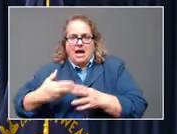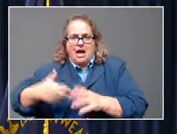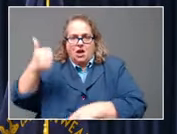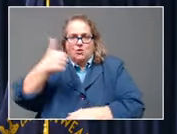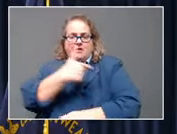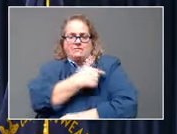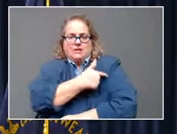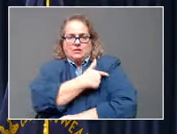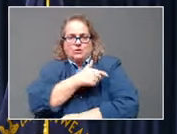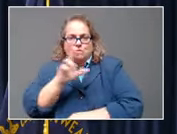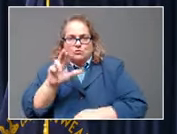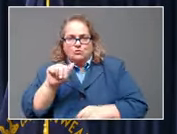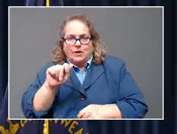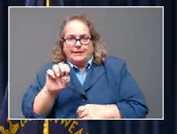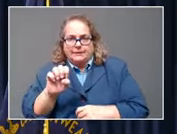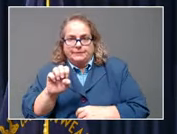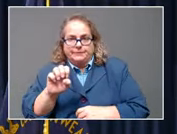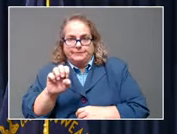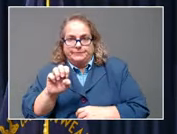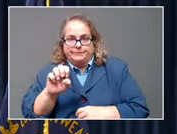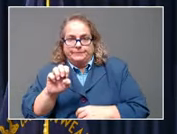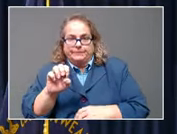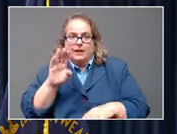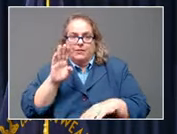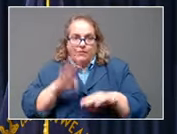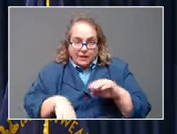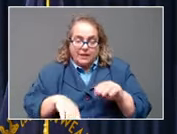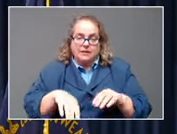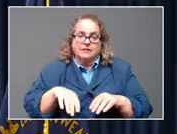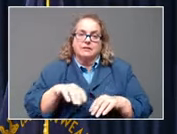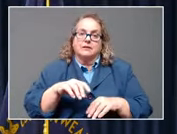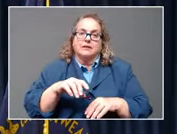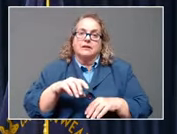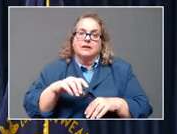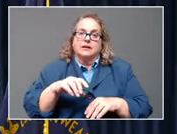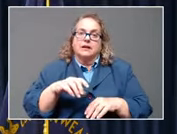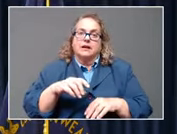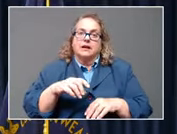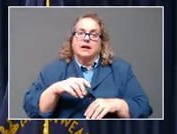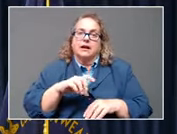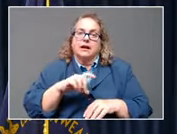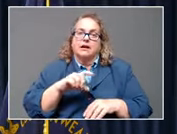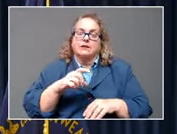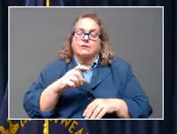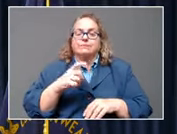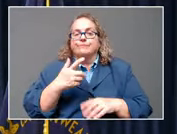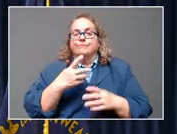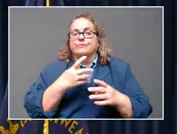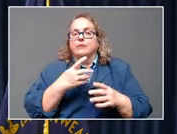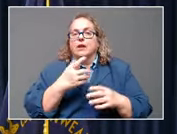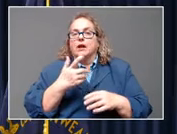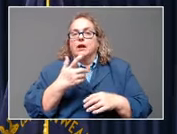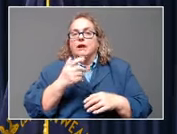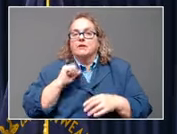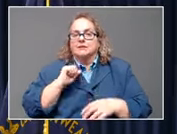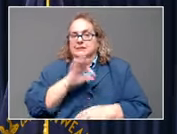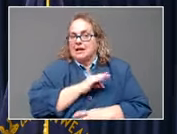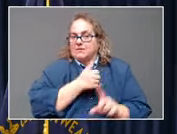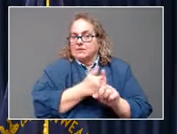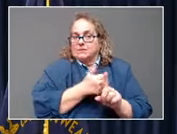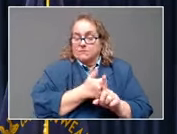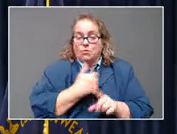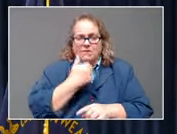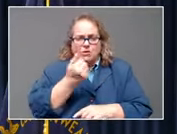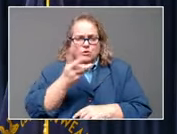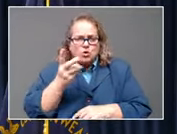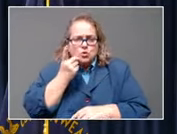rate than the corrections officers themselves. We have a couple of dorms within the